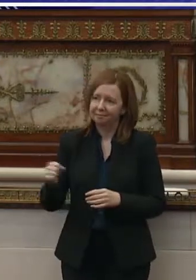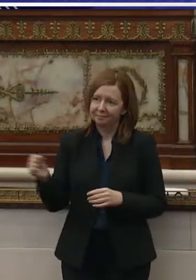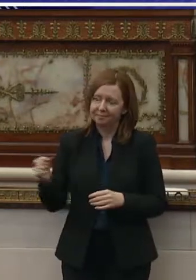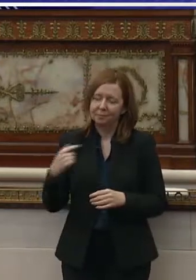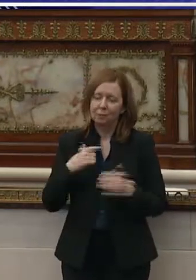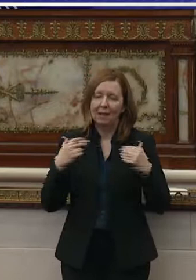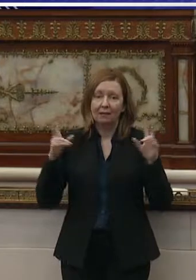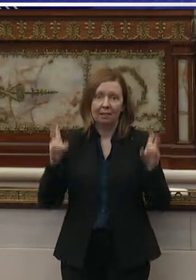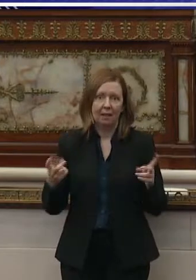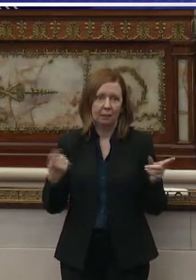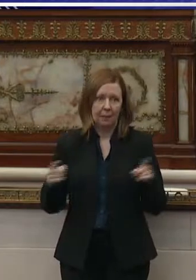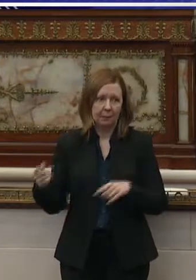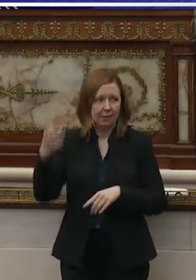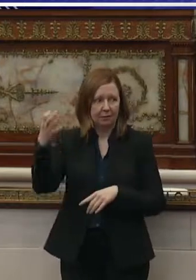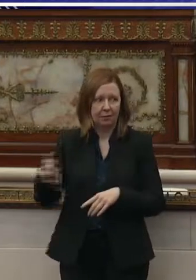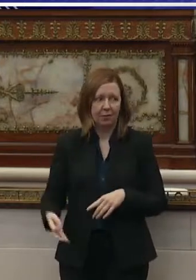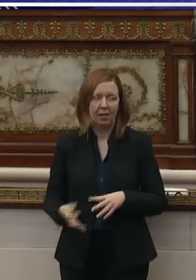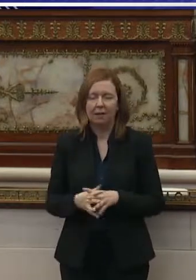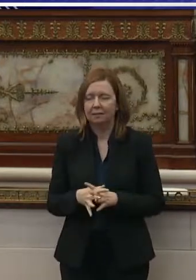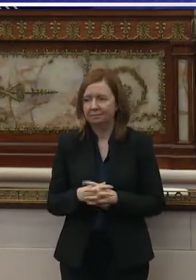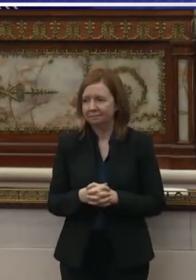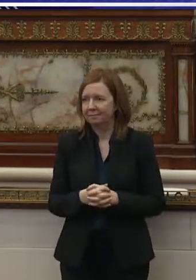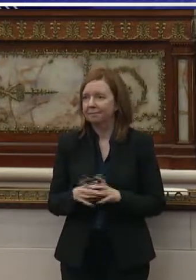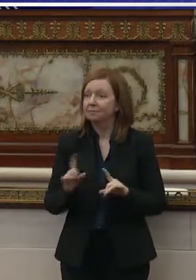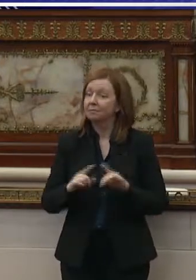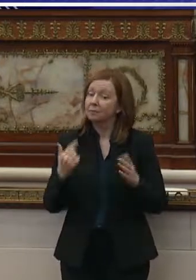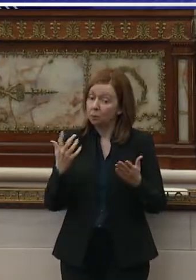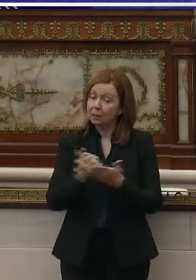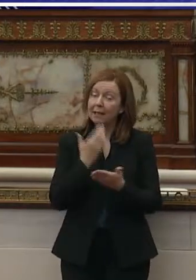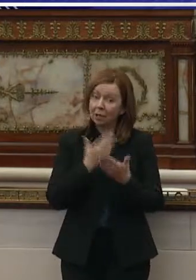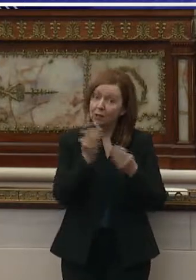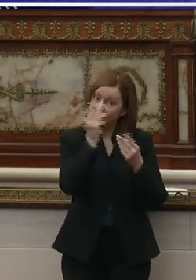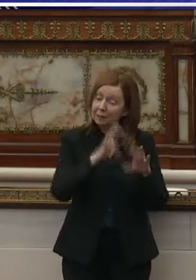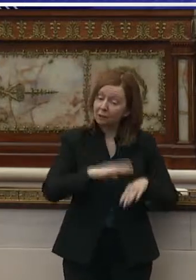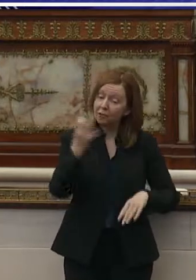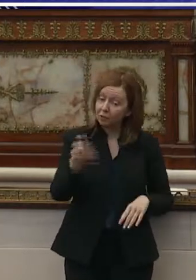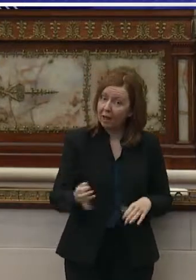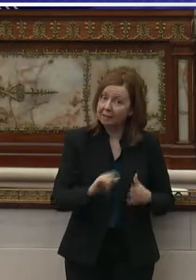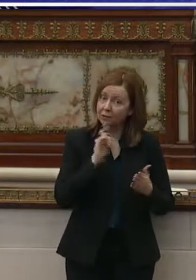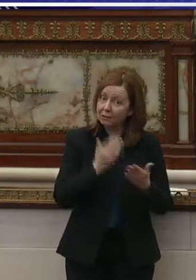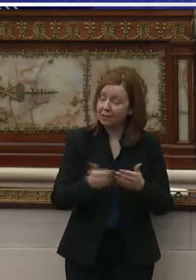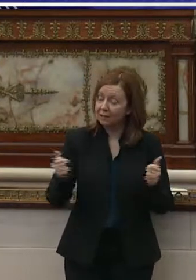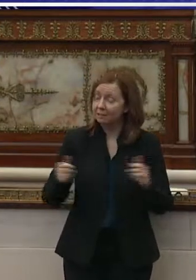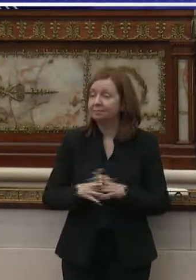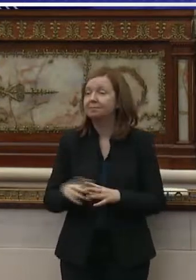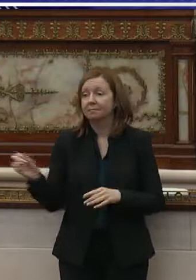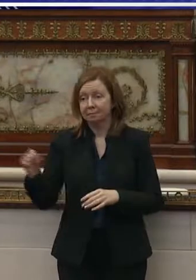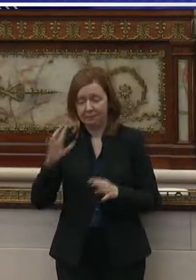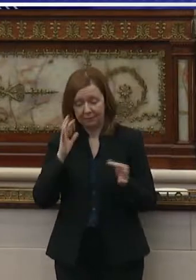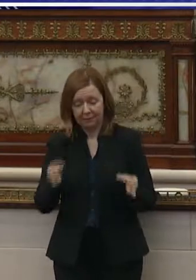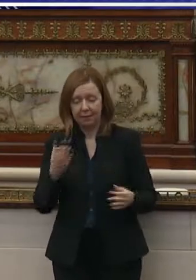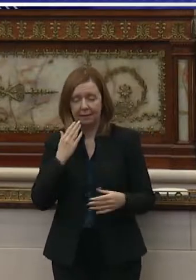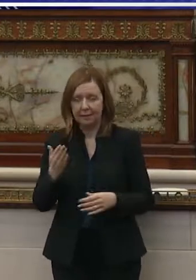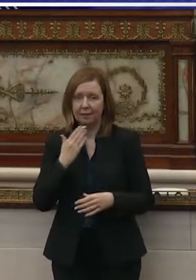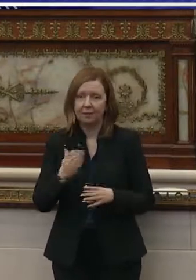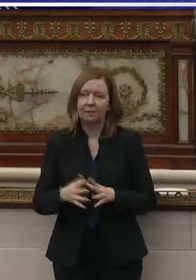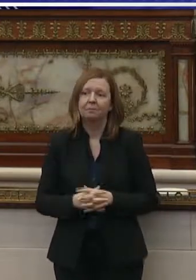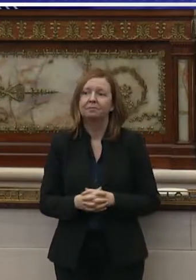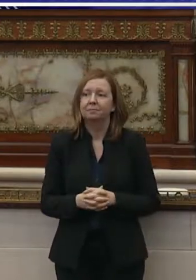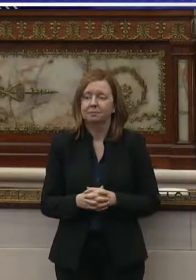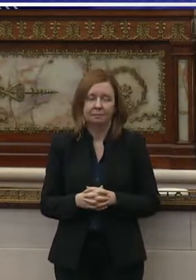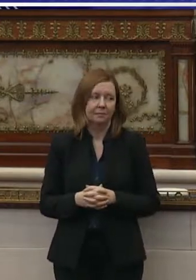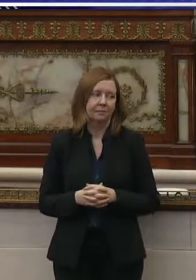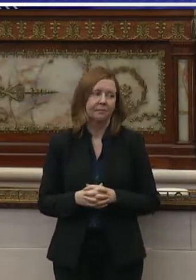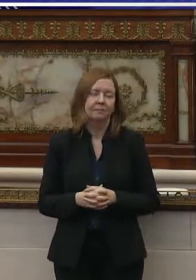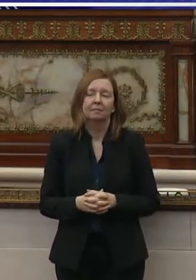have a theme going here. Yes, but we're getting good information on Fridays, which is good. Absolutely. Thank you, Councilman.